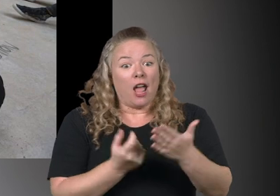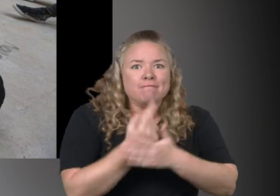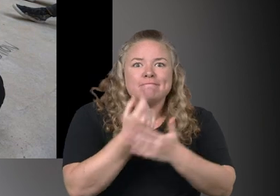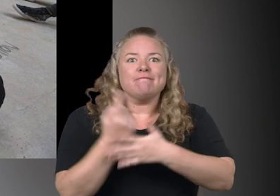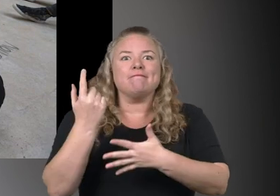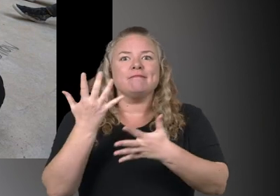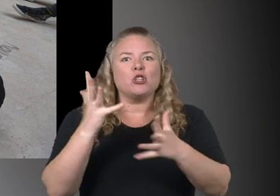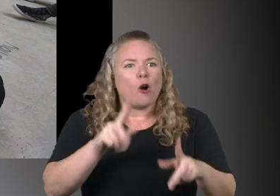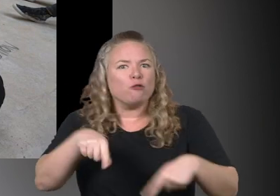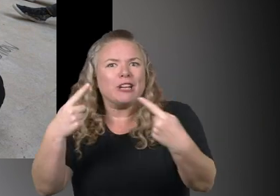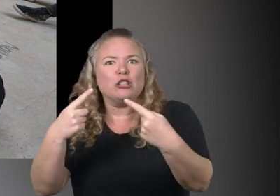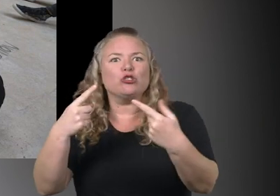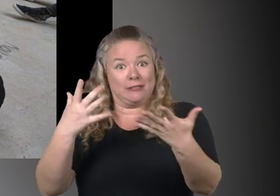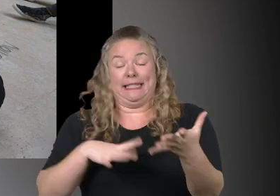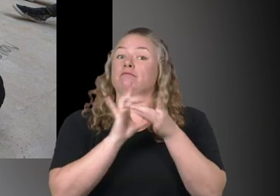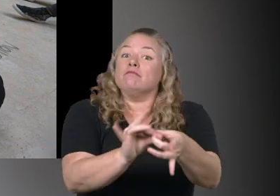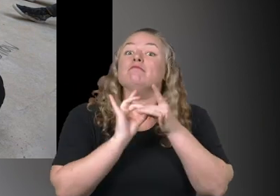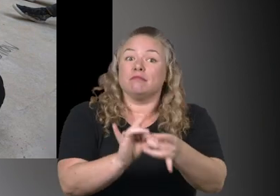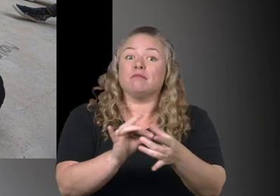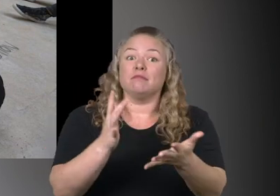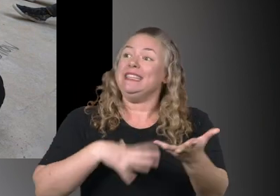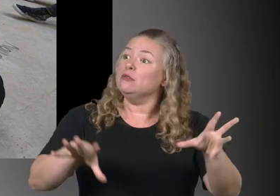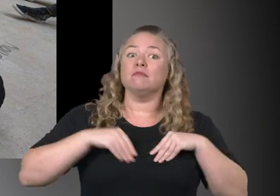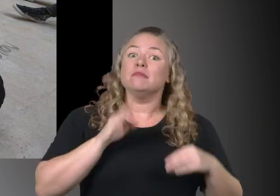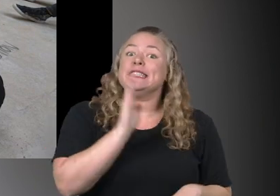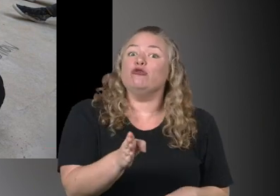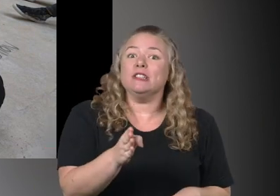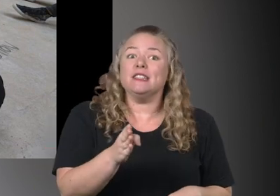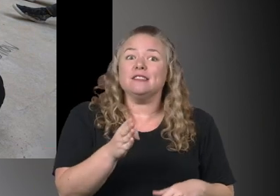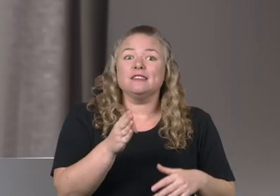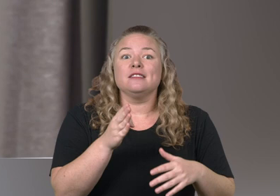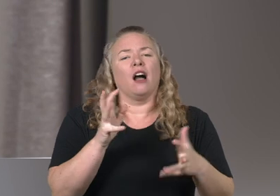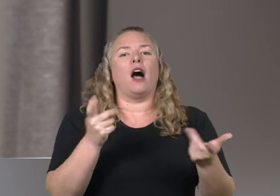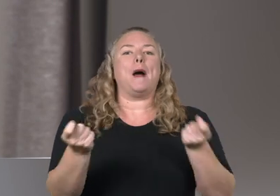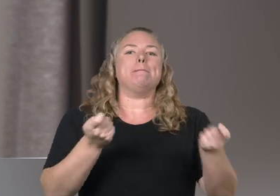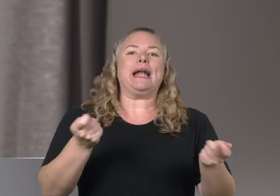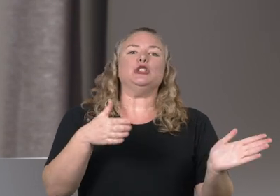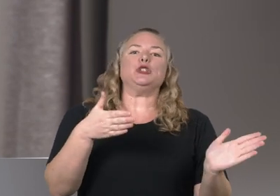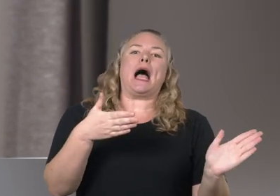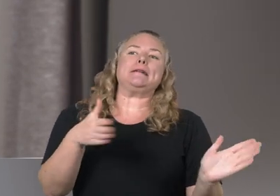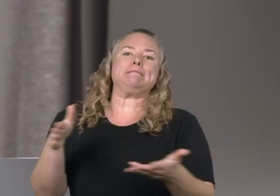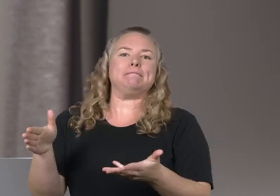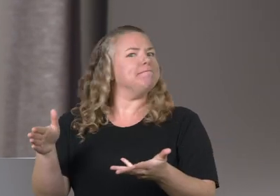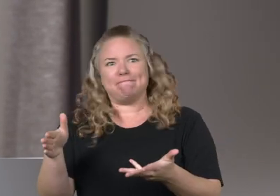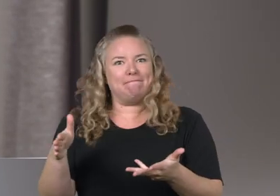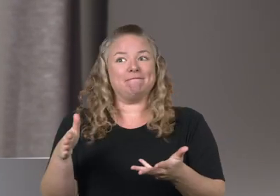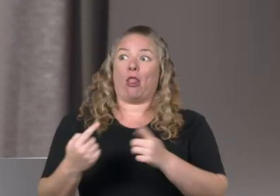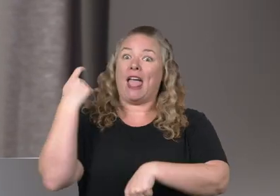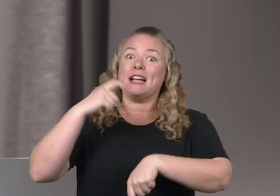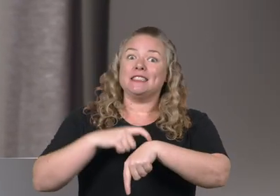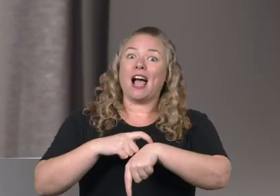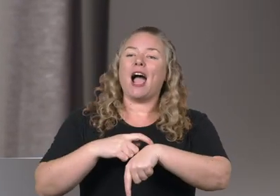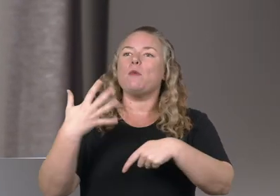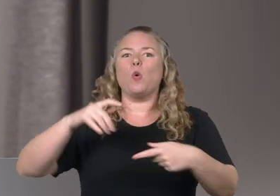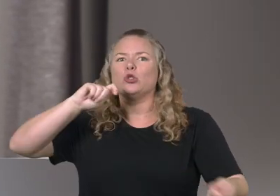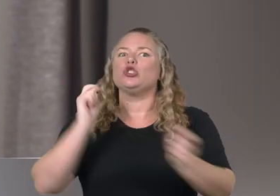know, these were moments of confrontation that needed real engagement with, to be taken seriously, not just to be managed. And